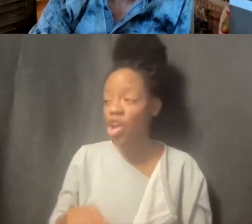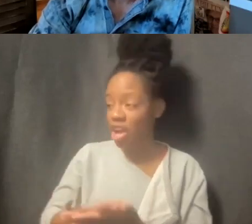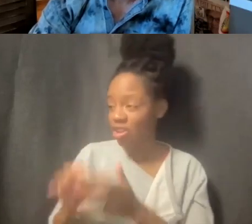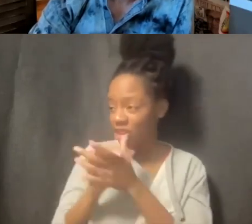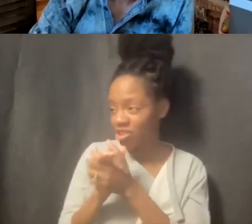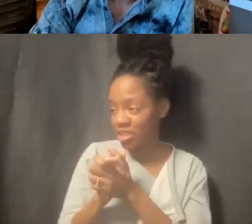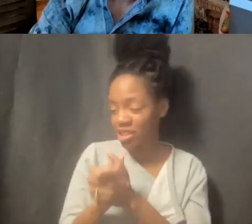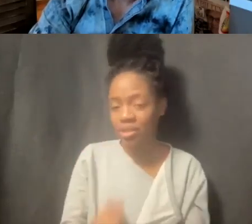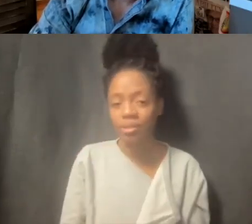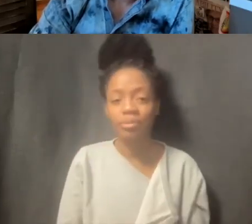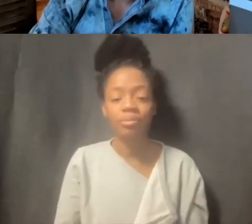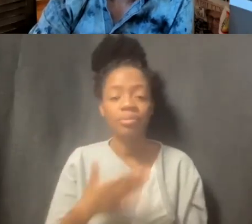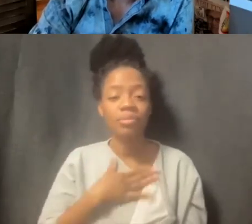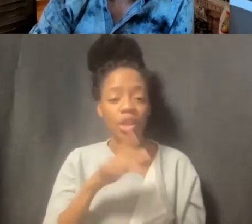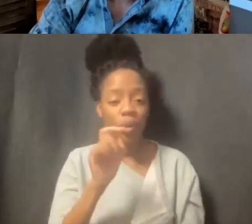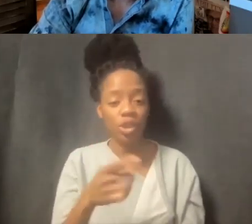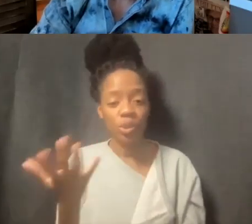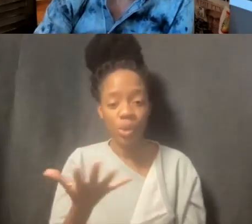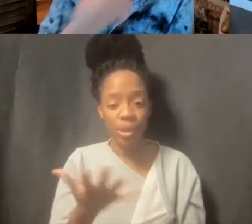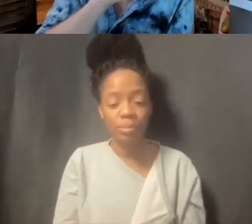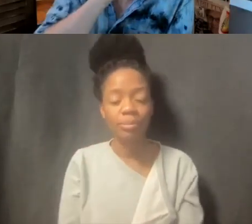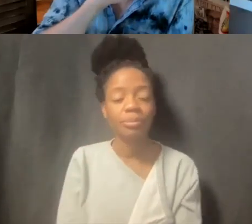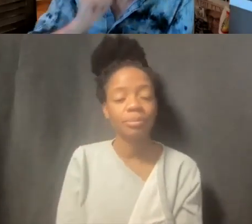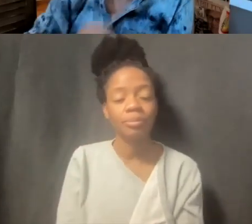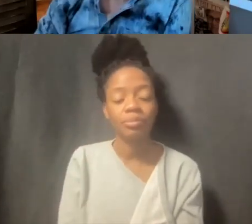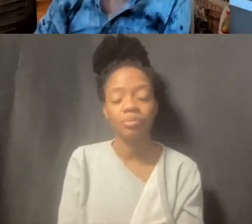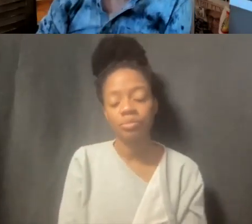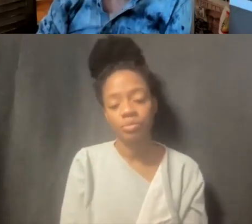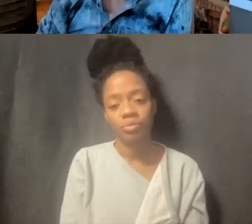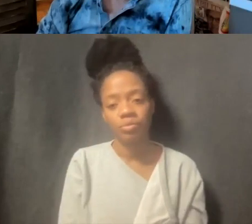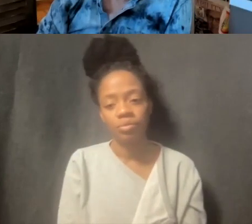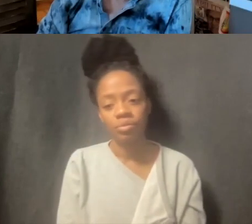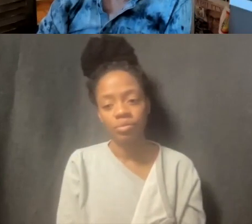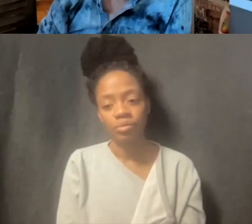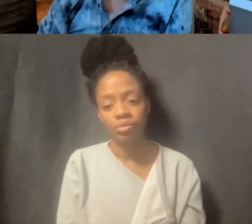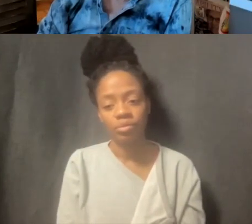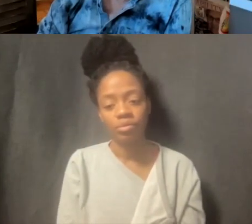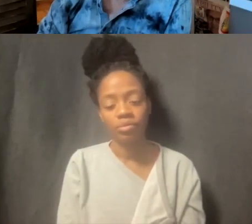you. My question for you is, have you ever thought